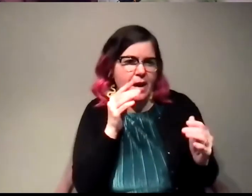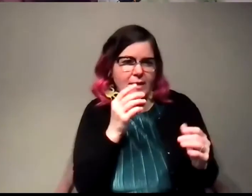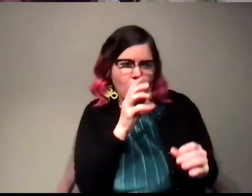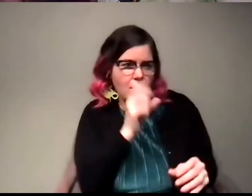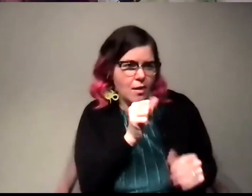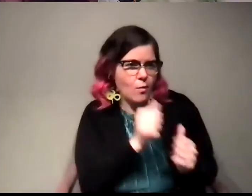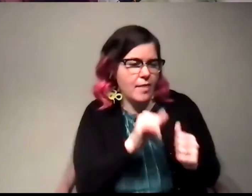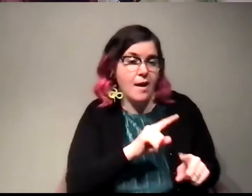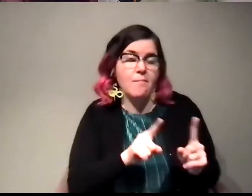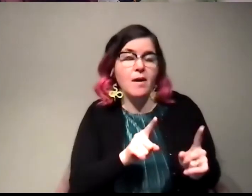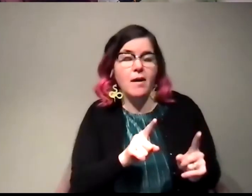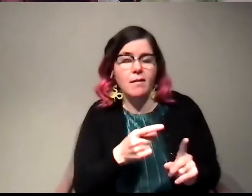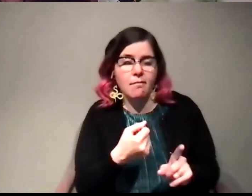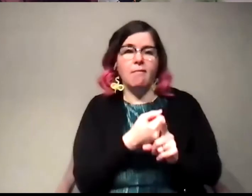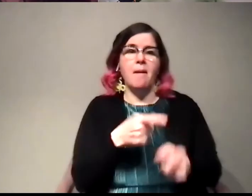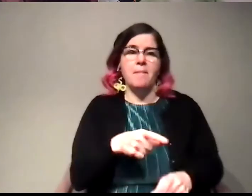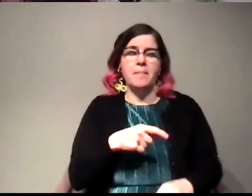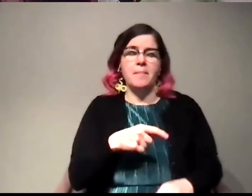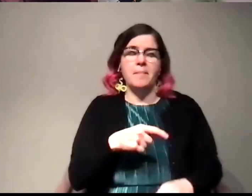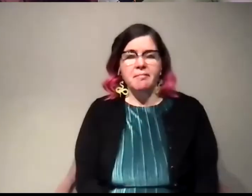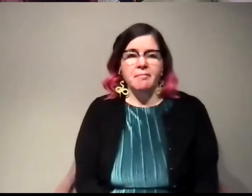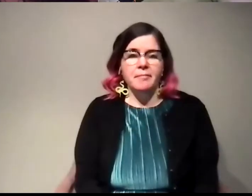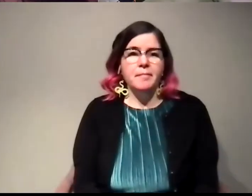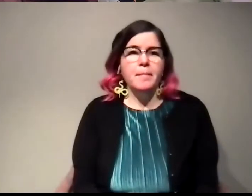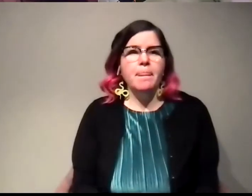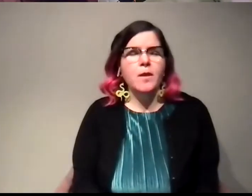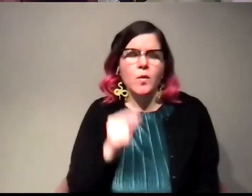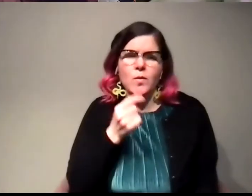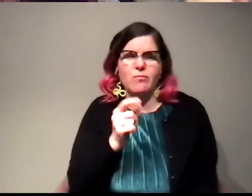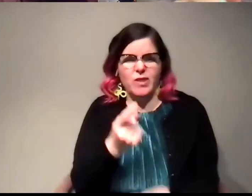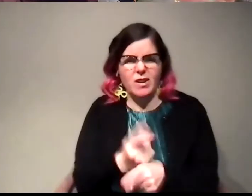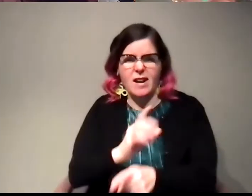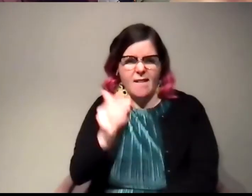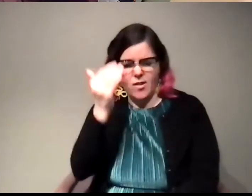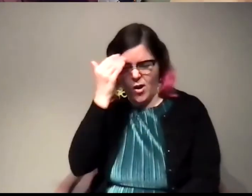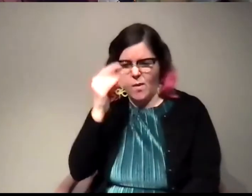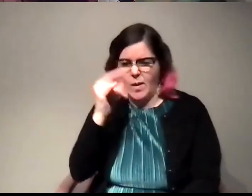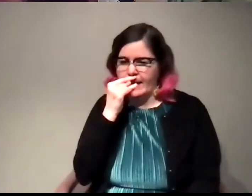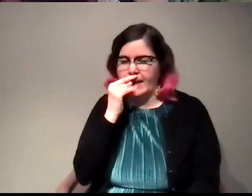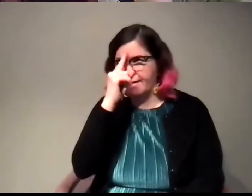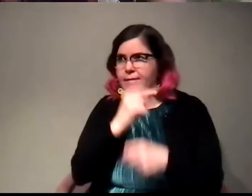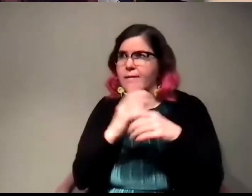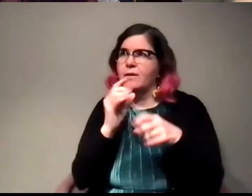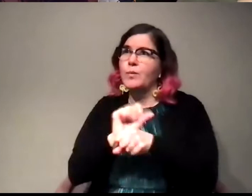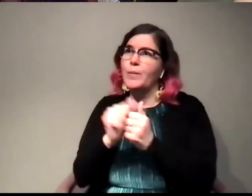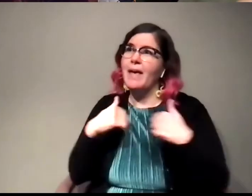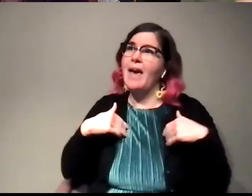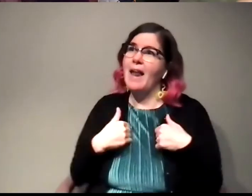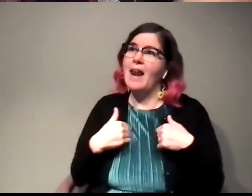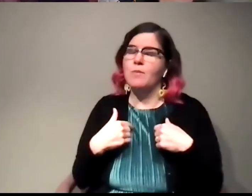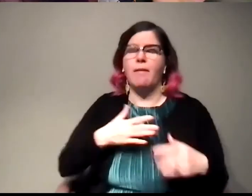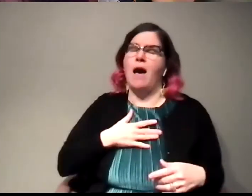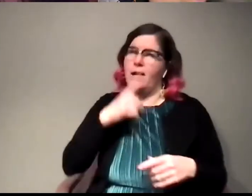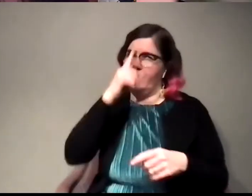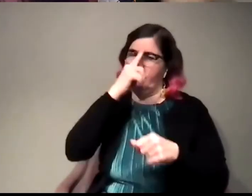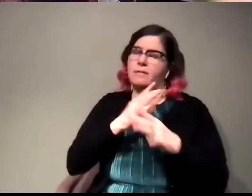by. Very cool. Yeah. You never know when you're a kid, like you think you're just gonna be working with animals broadly, or at least that's what I thought. I shouldn't